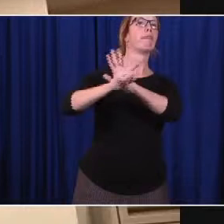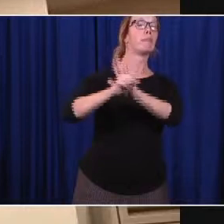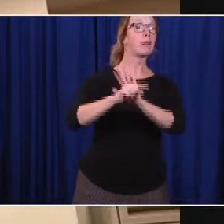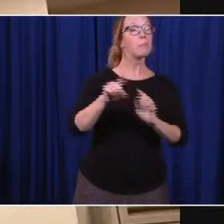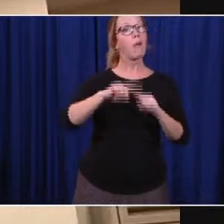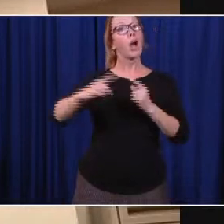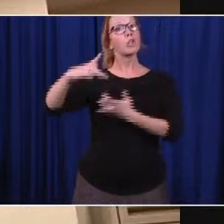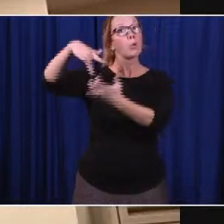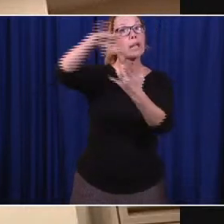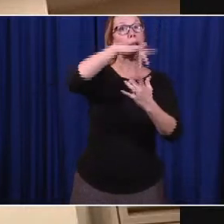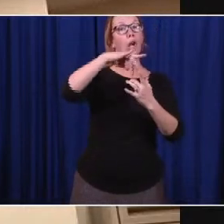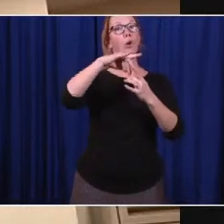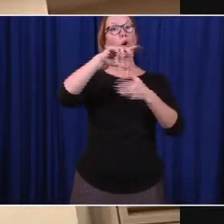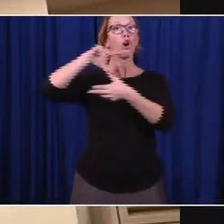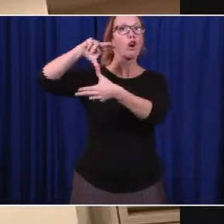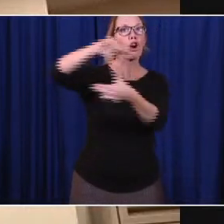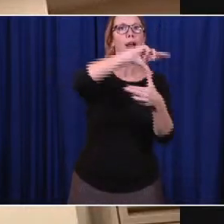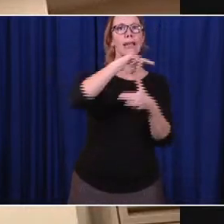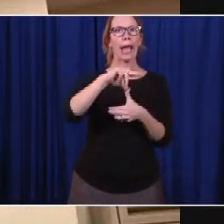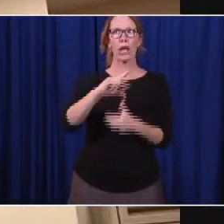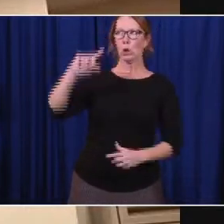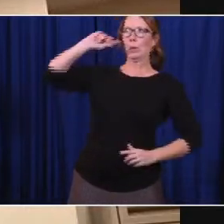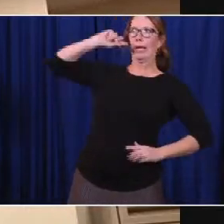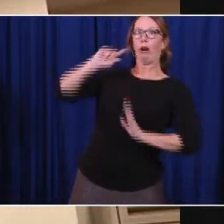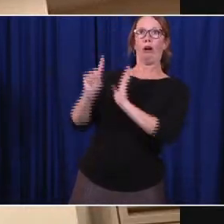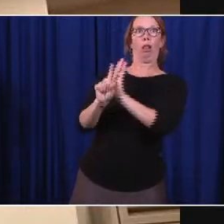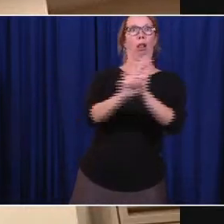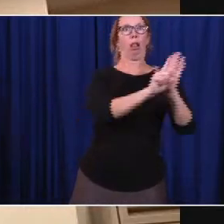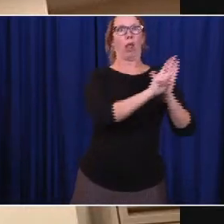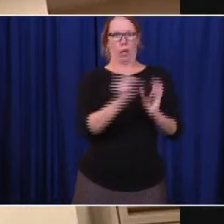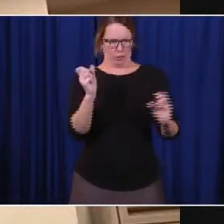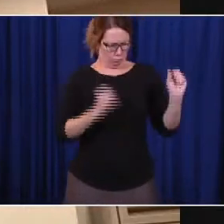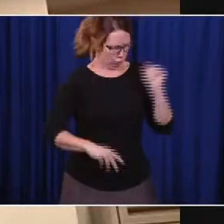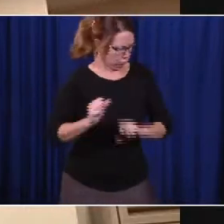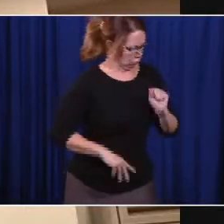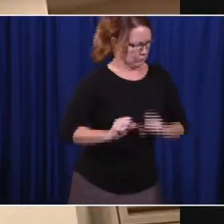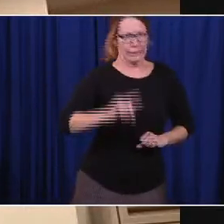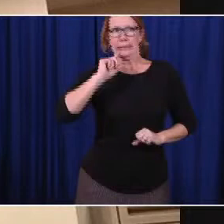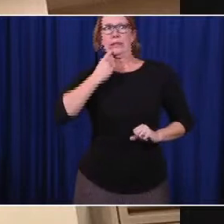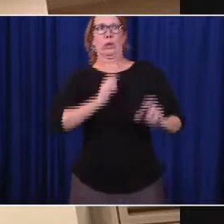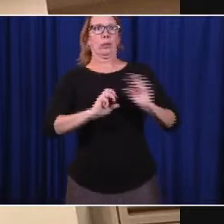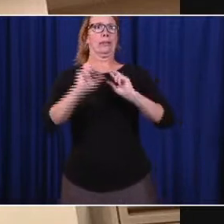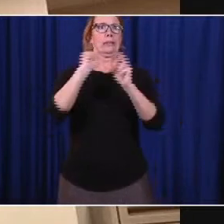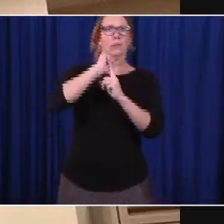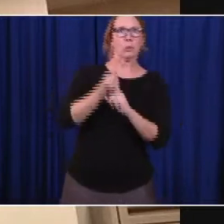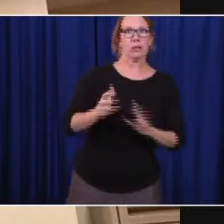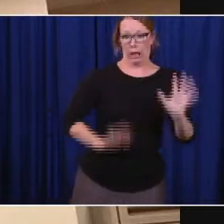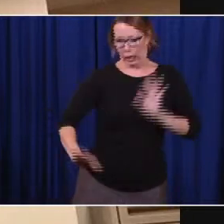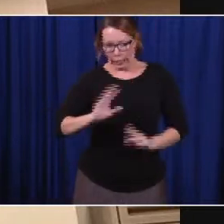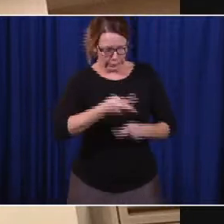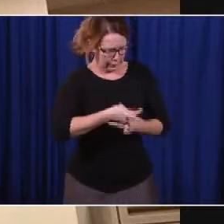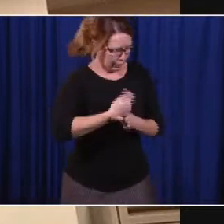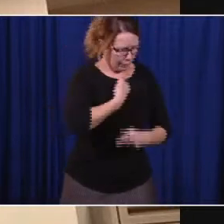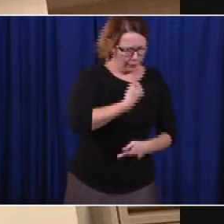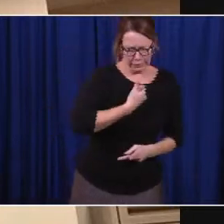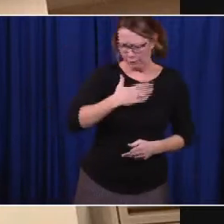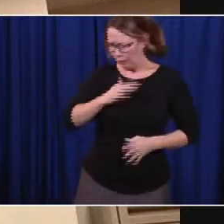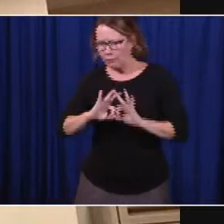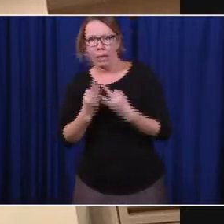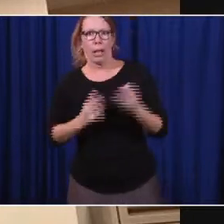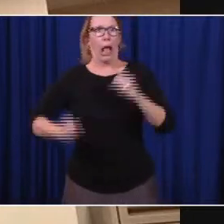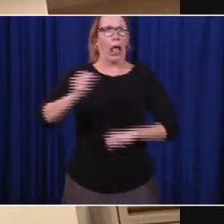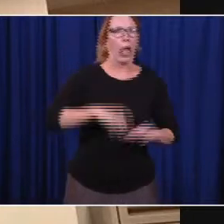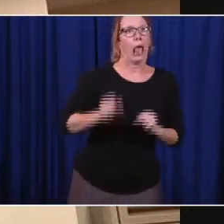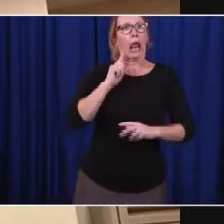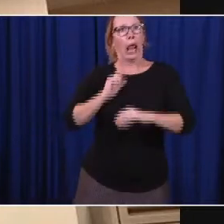hurricanes, when you hear those alarms go off, you pack up, you get all your supplies you need, and you take care of yourself and your family, and you